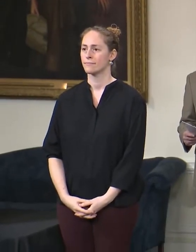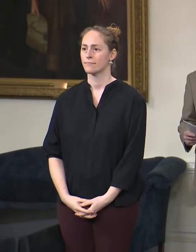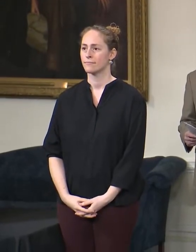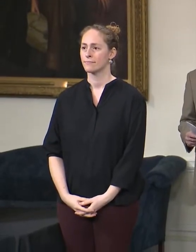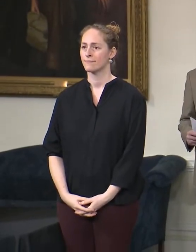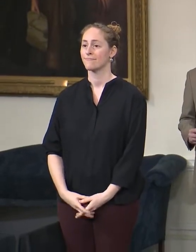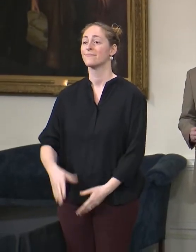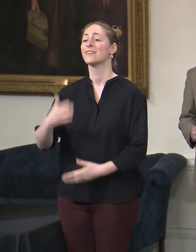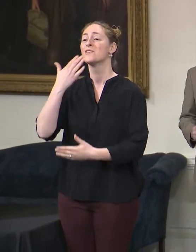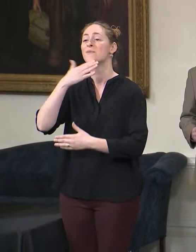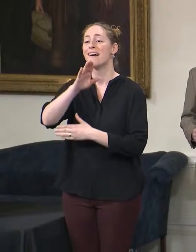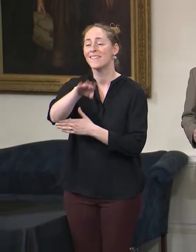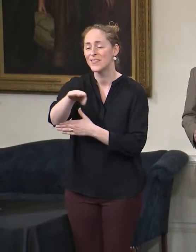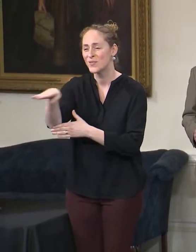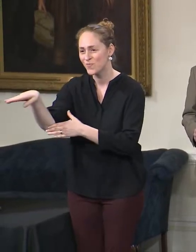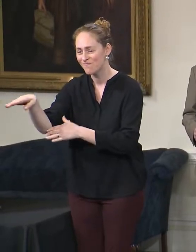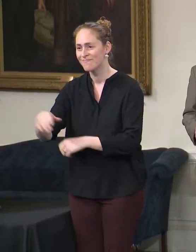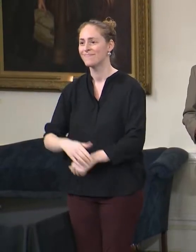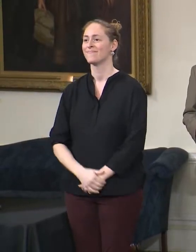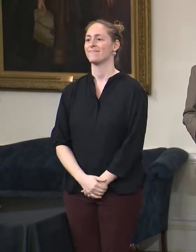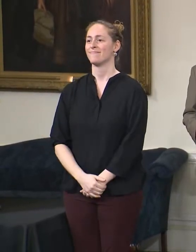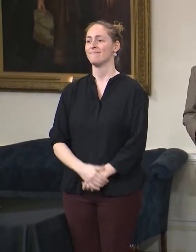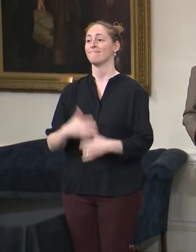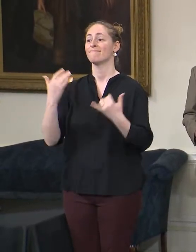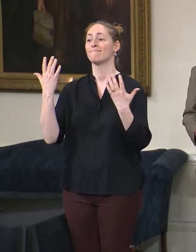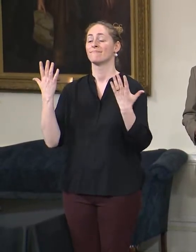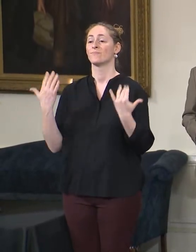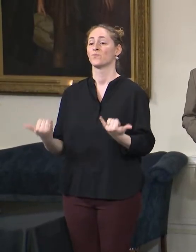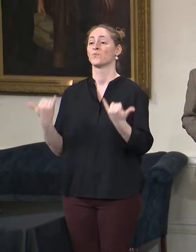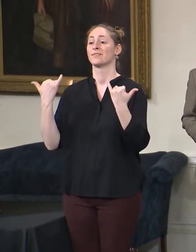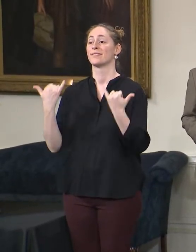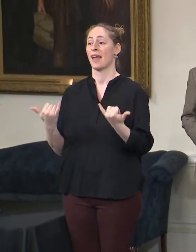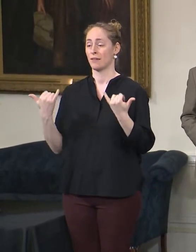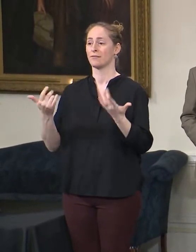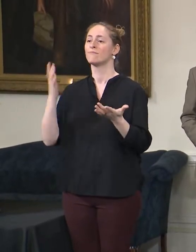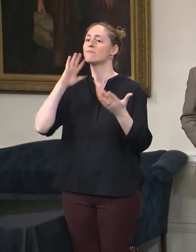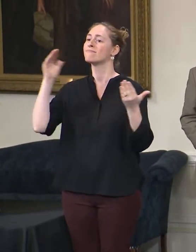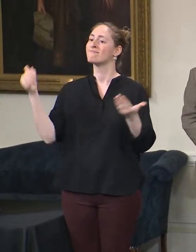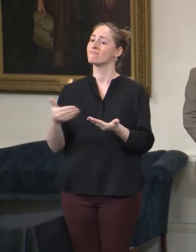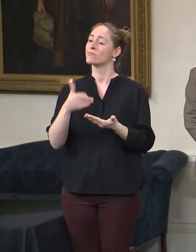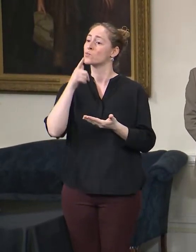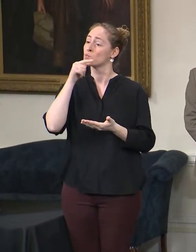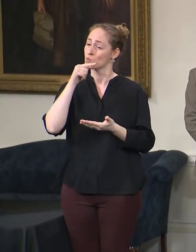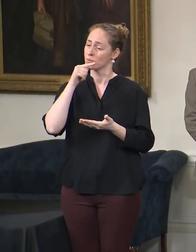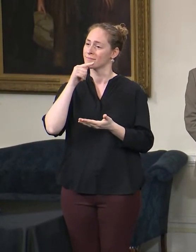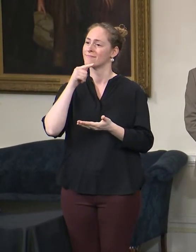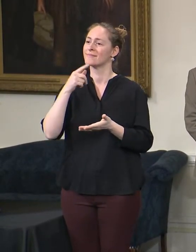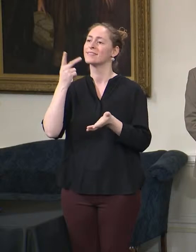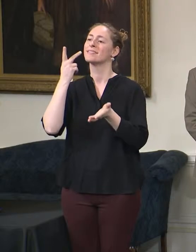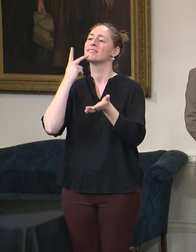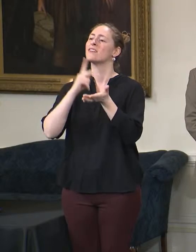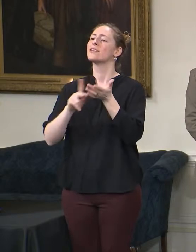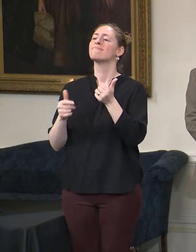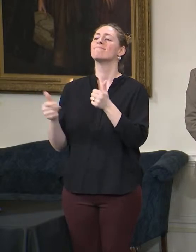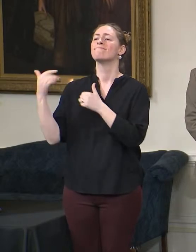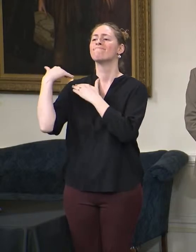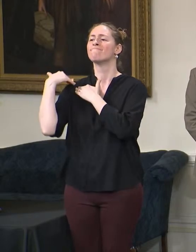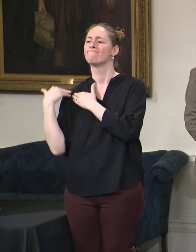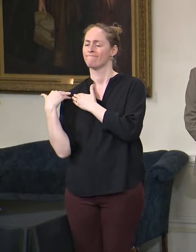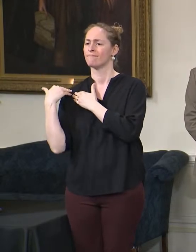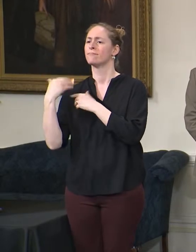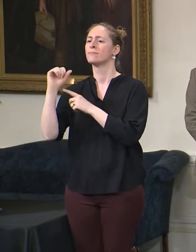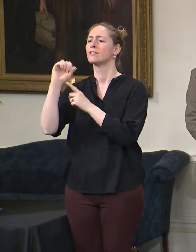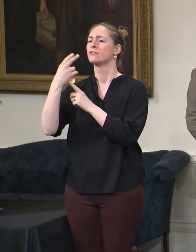Good afternoon. Joining me today are Secretary of Commerce, Kelly Schulz, and Secretary of Housing and